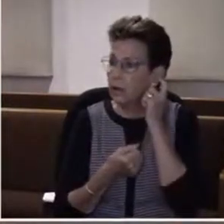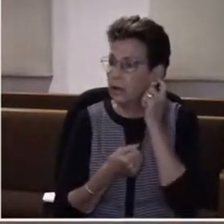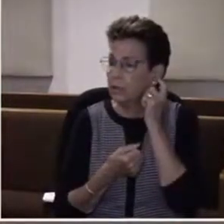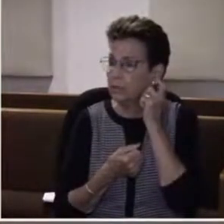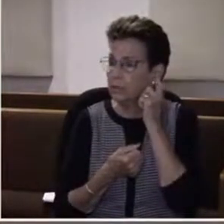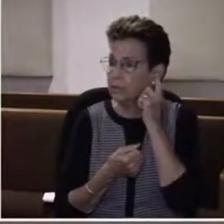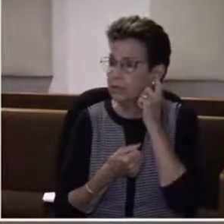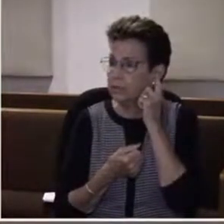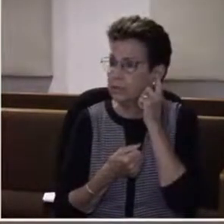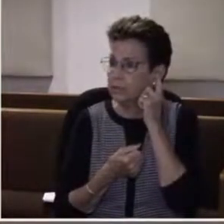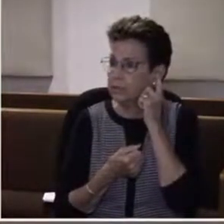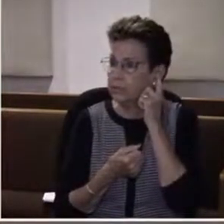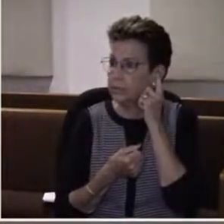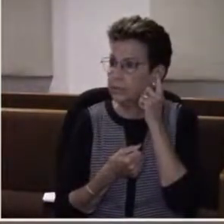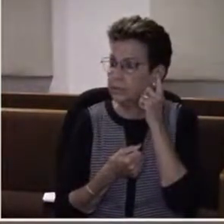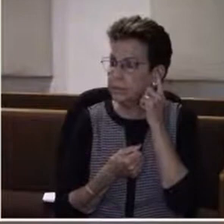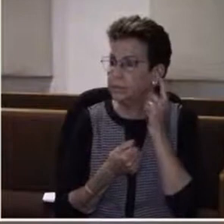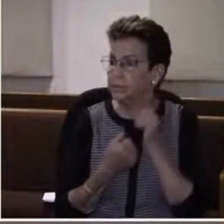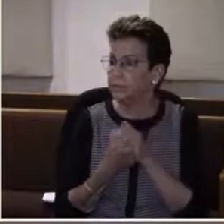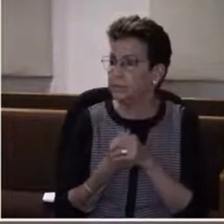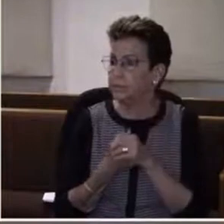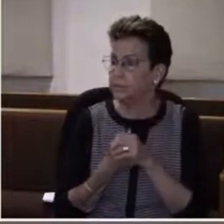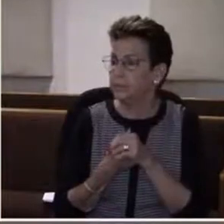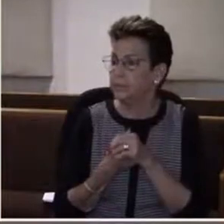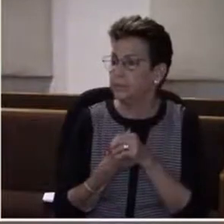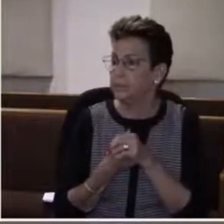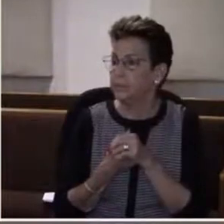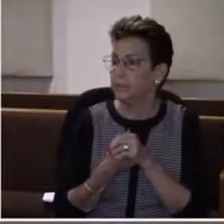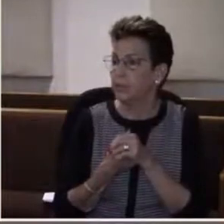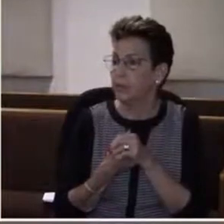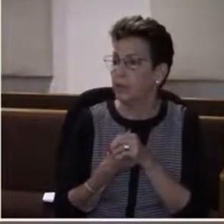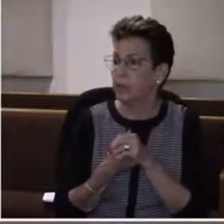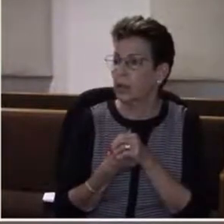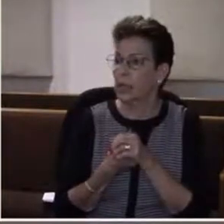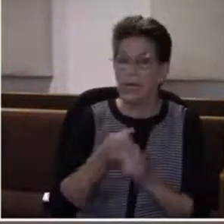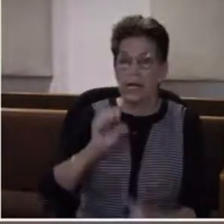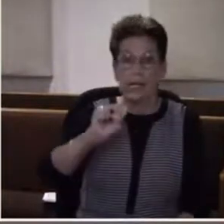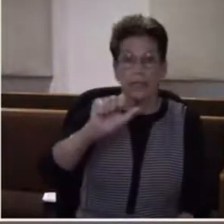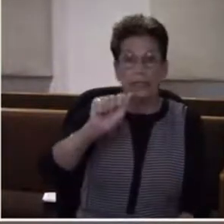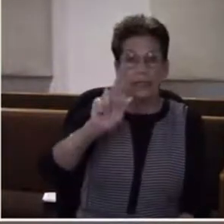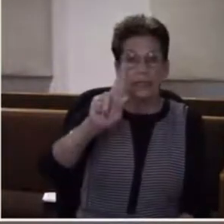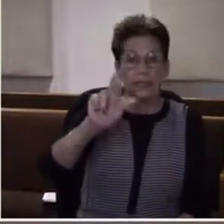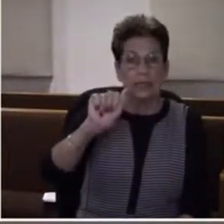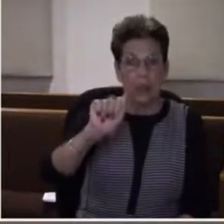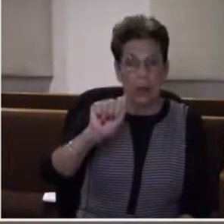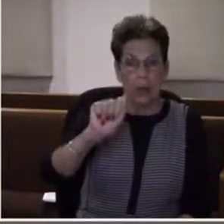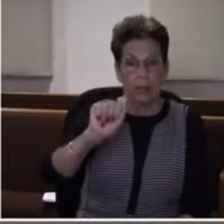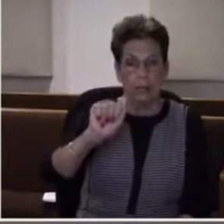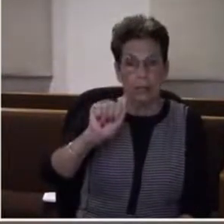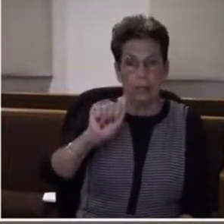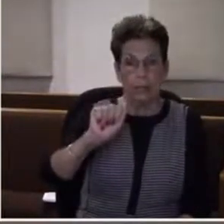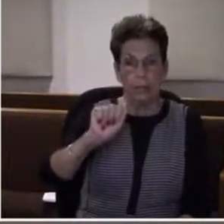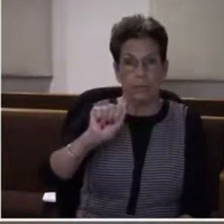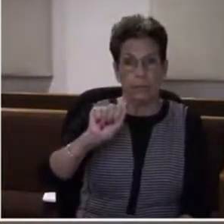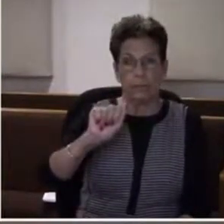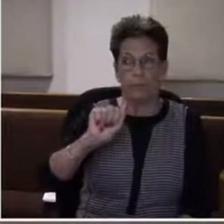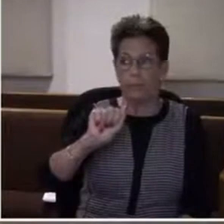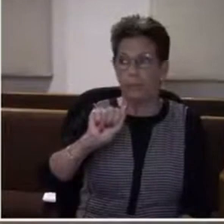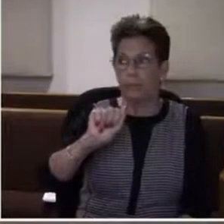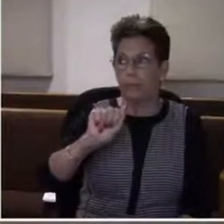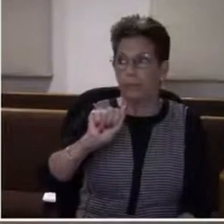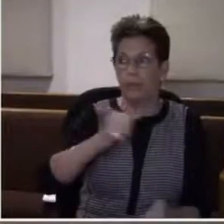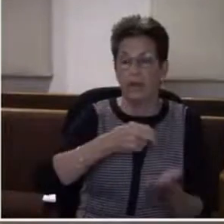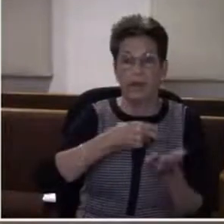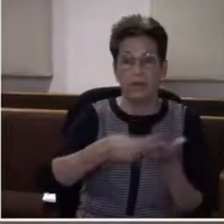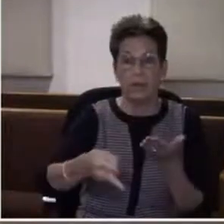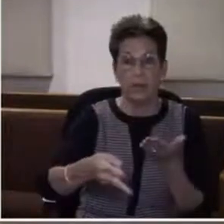ended up causing him difficulty later in his life. Sarah had to deal with failure because she got in a position with God